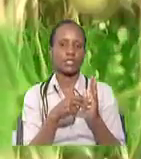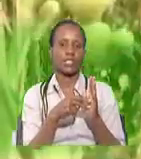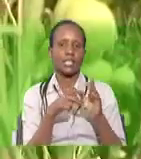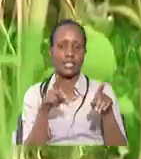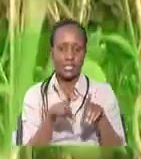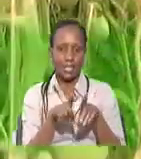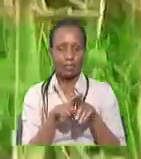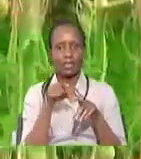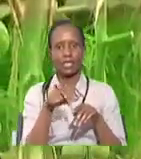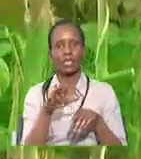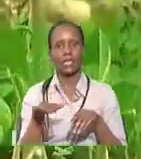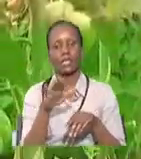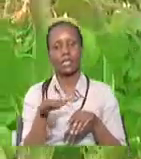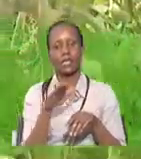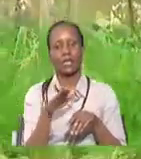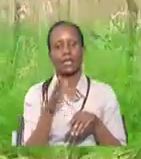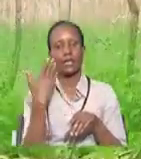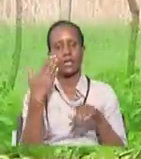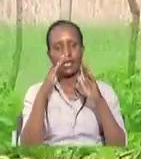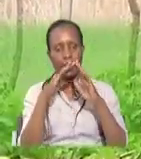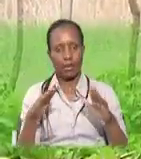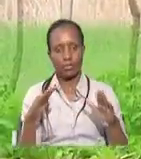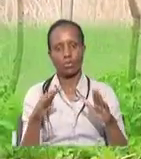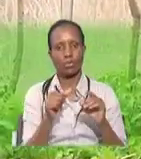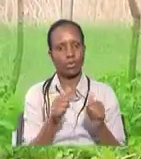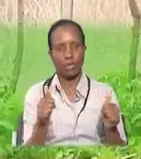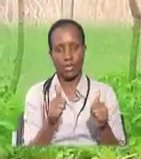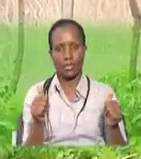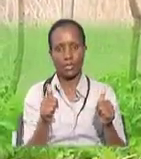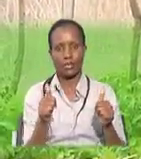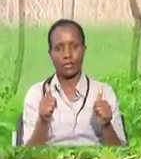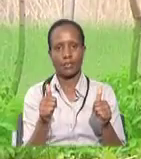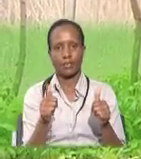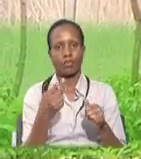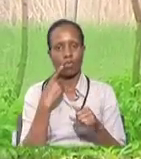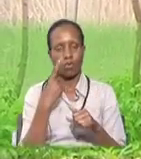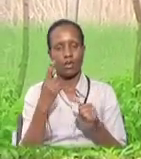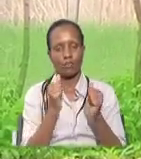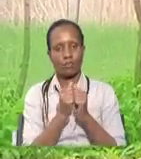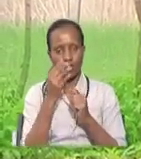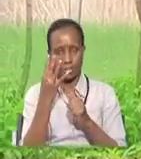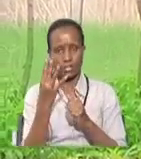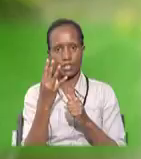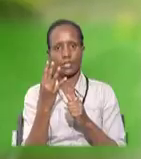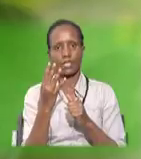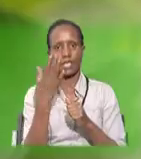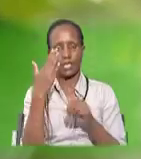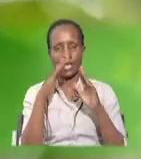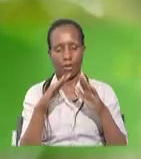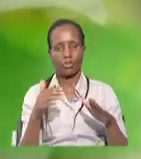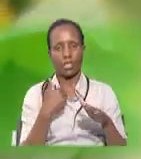greenhouses in this region, we have had from from the extended program 114